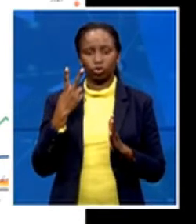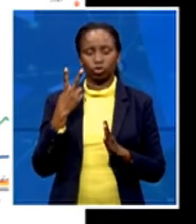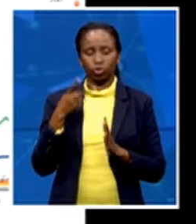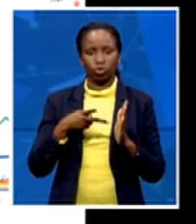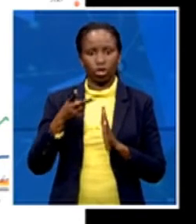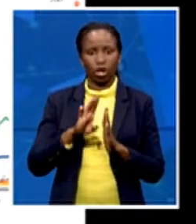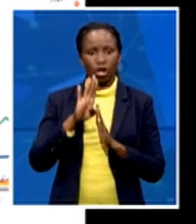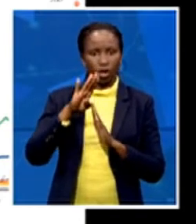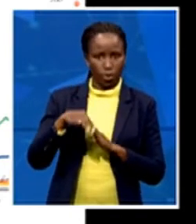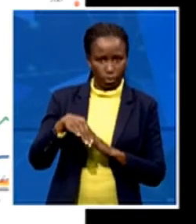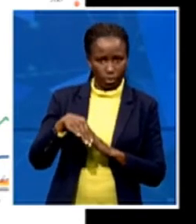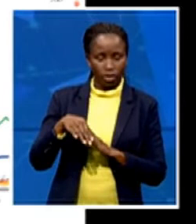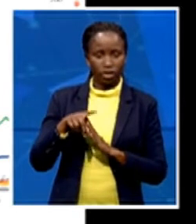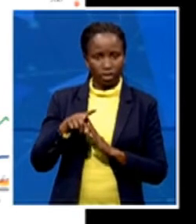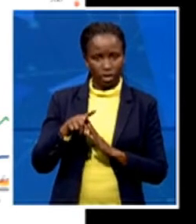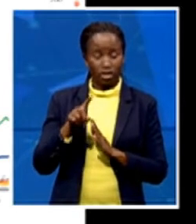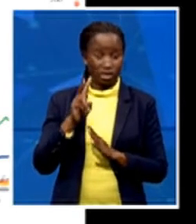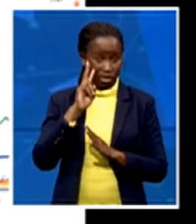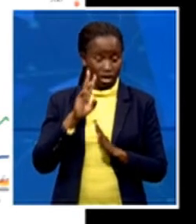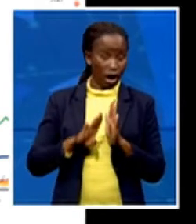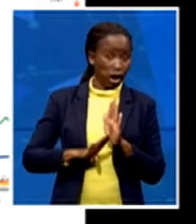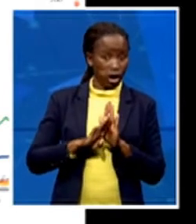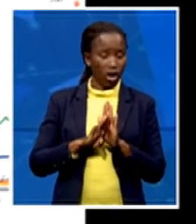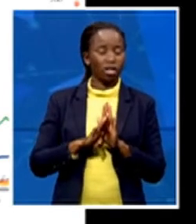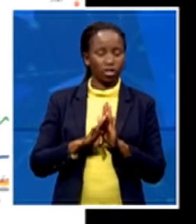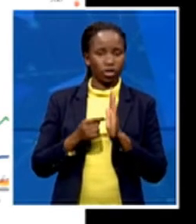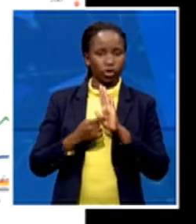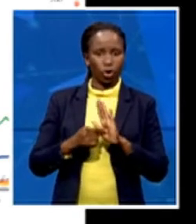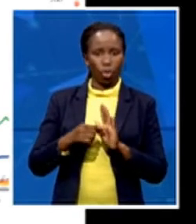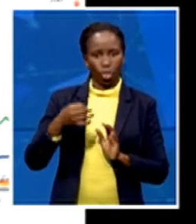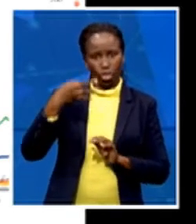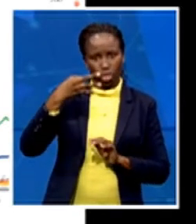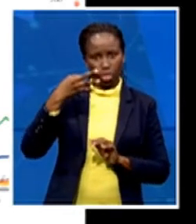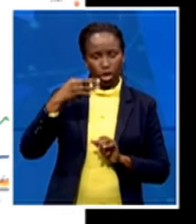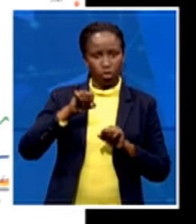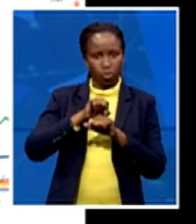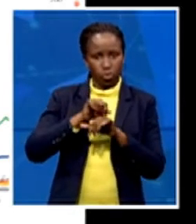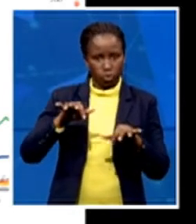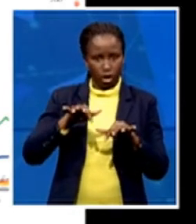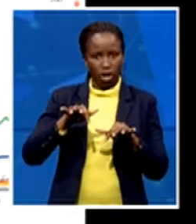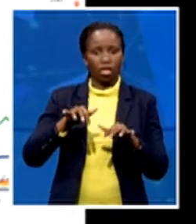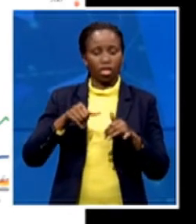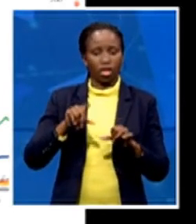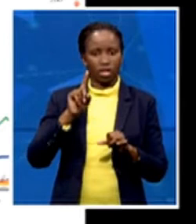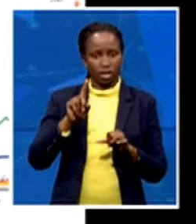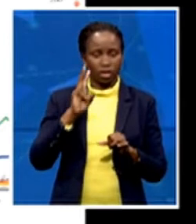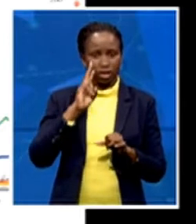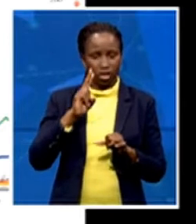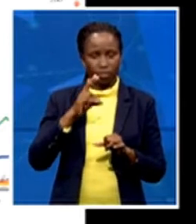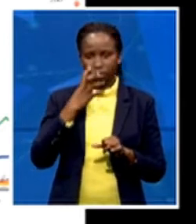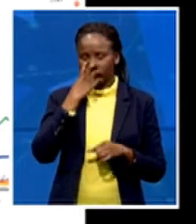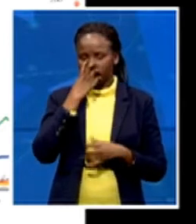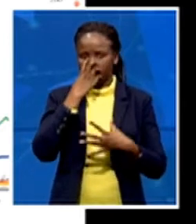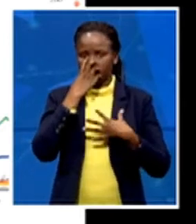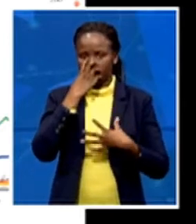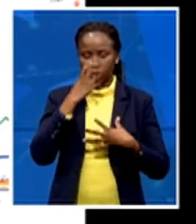wave. The markers are that hospitalizations are increasing, the oxygen use is increasing, the number of deaths reported is